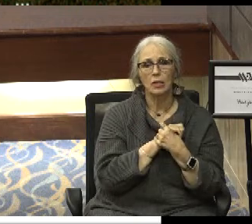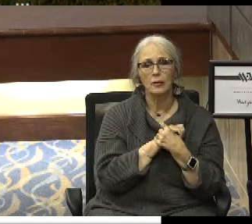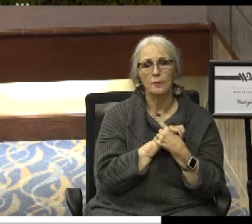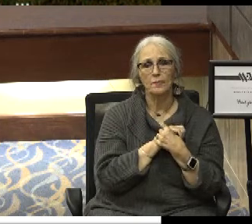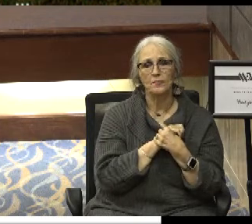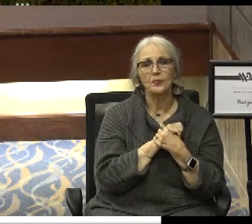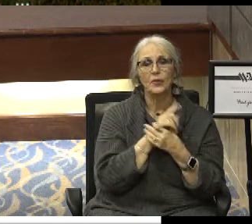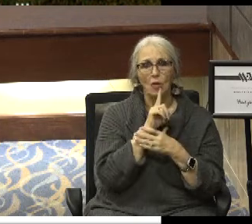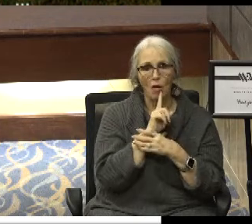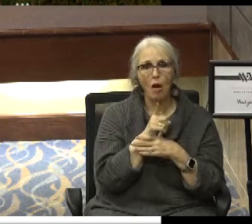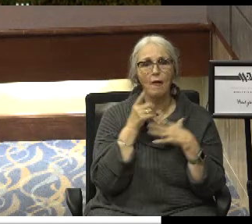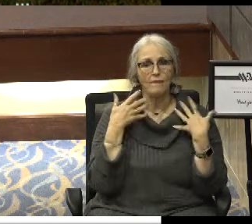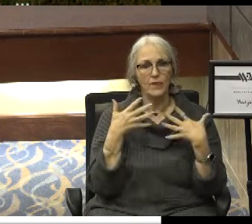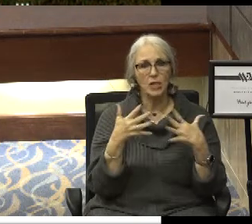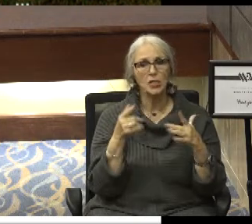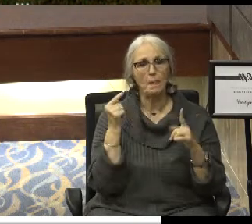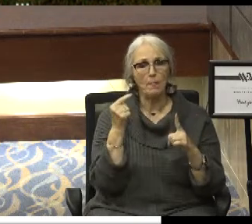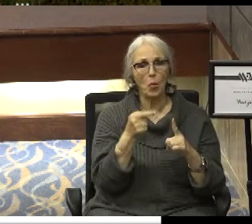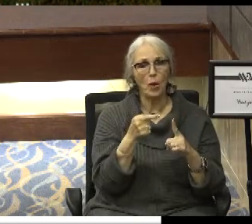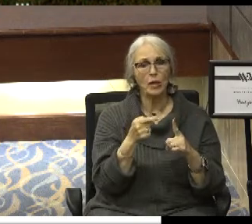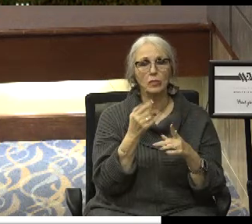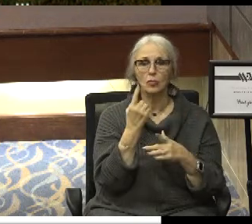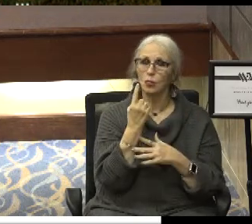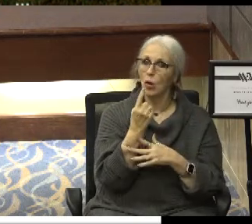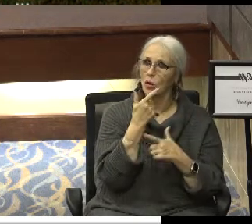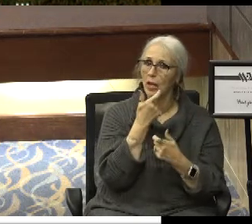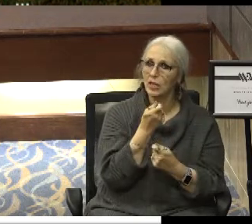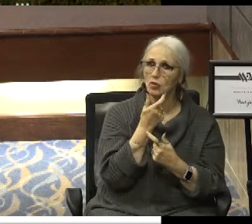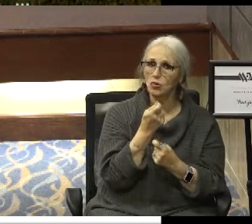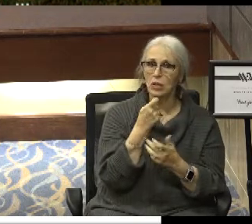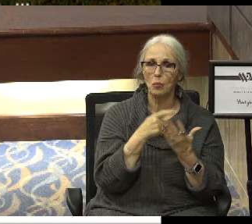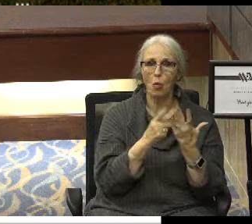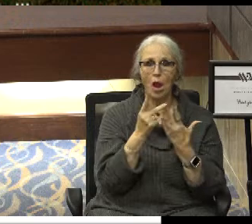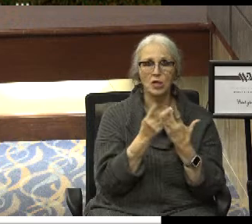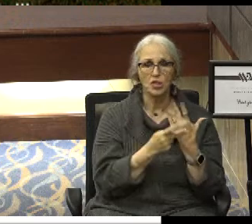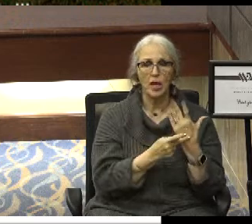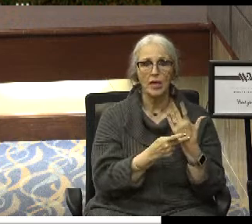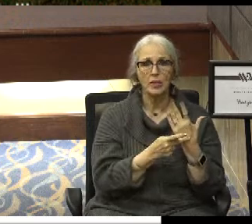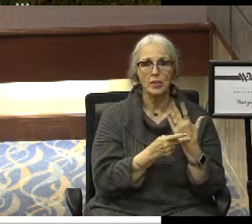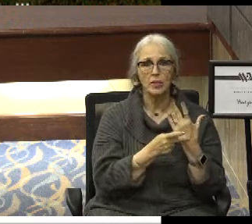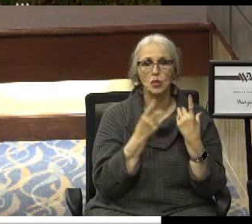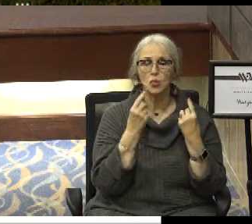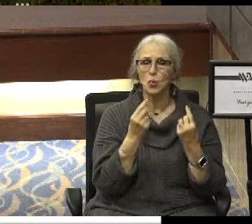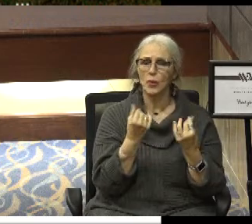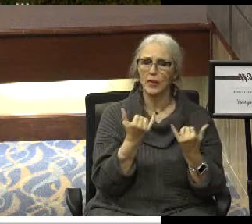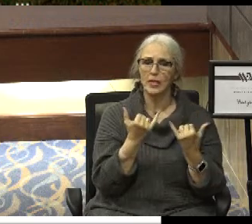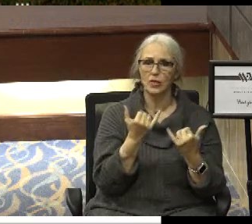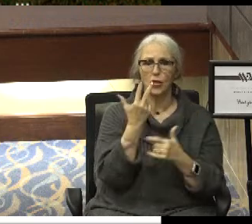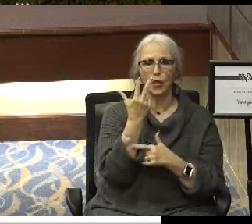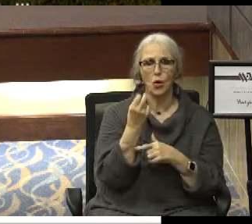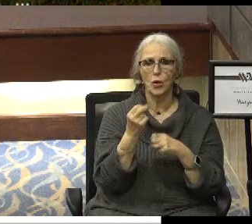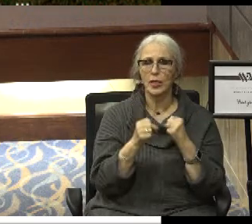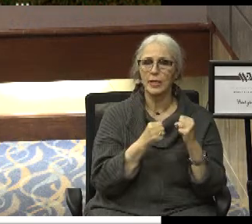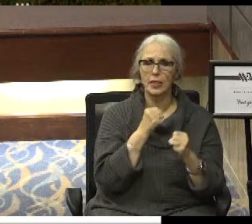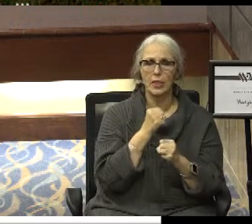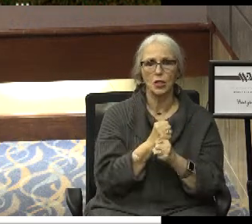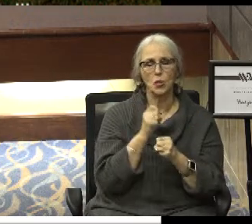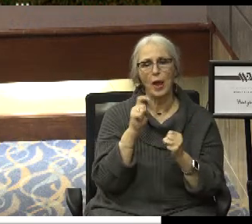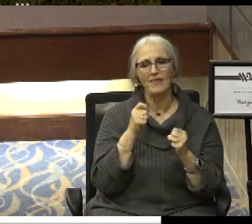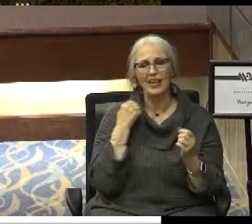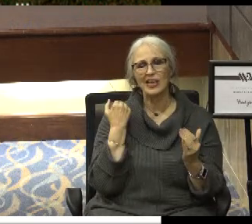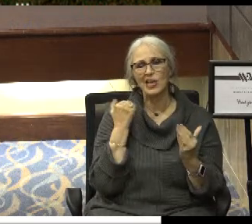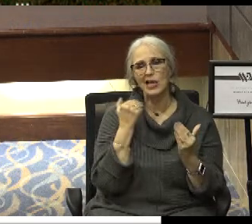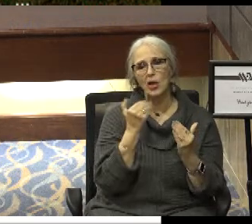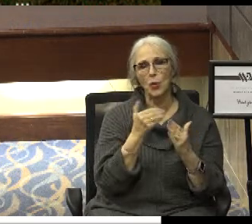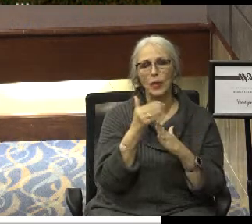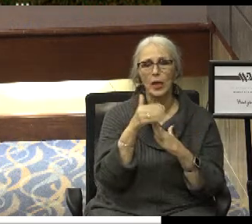So there are some finishing points. One thing that's interesting about these projects, I've been doing this for 30 years, you have to get to the end of the